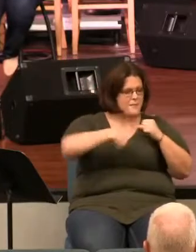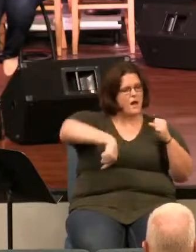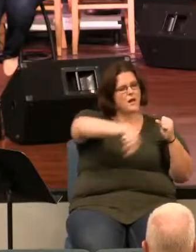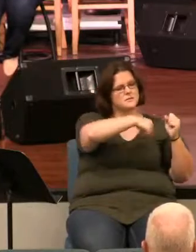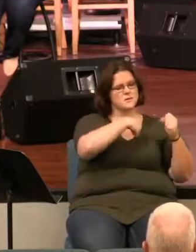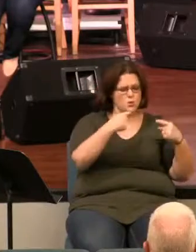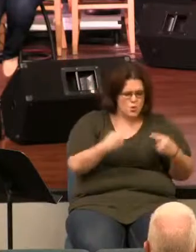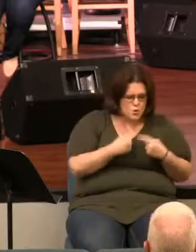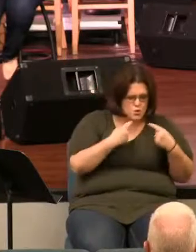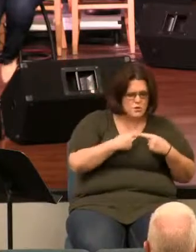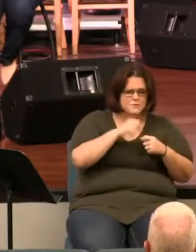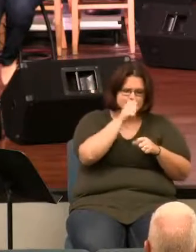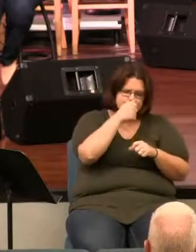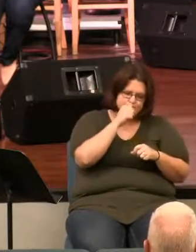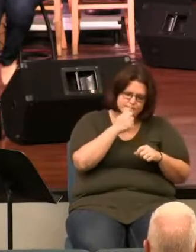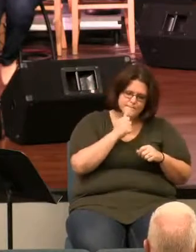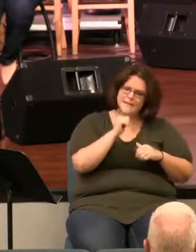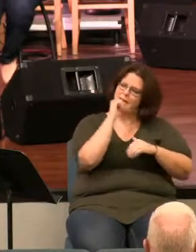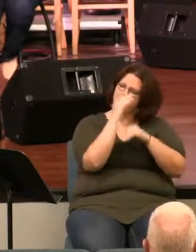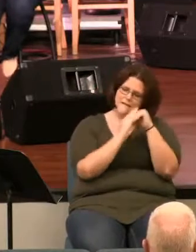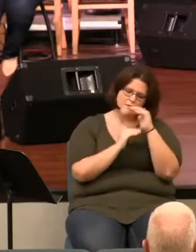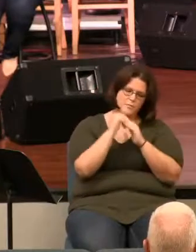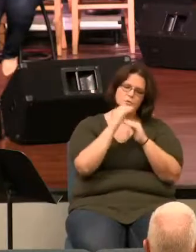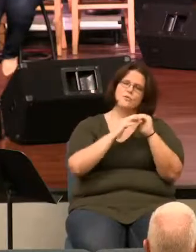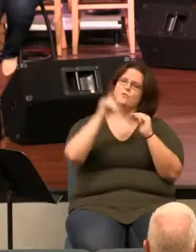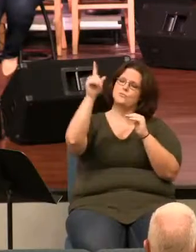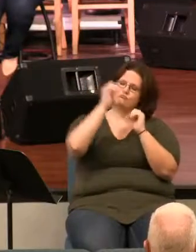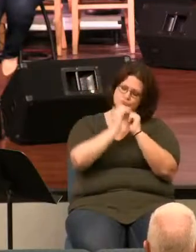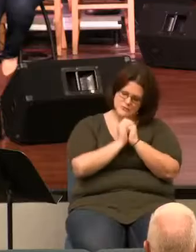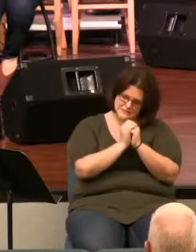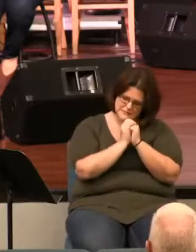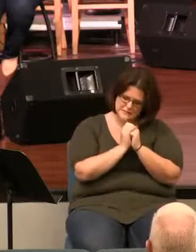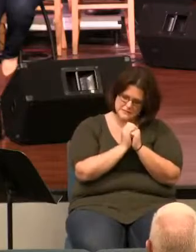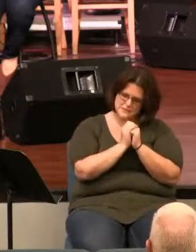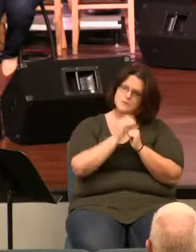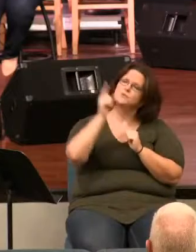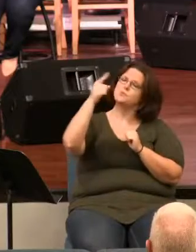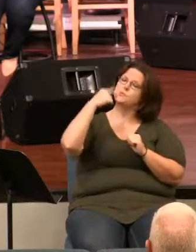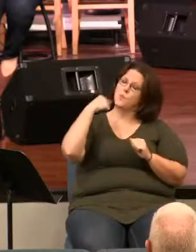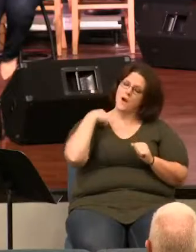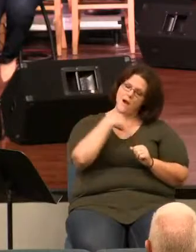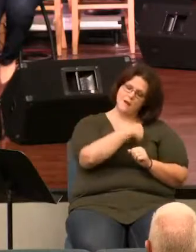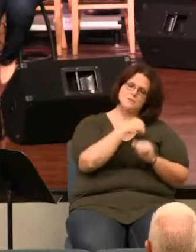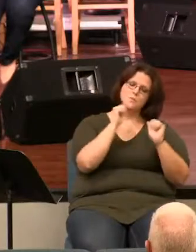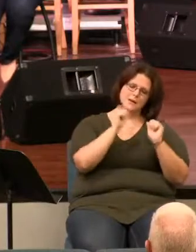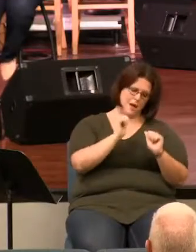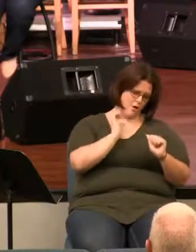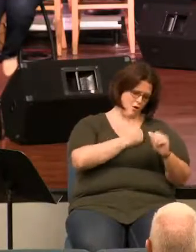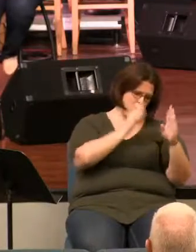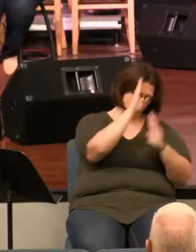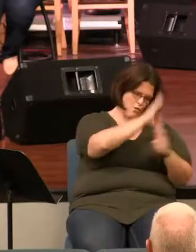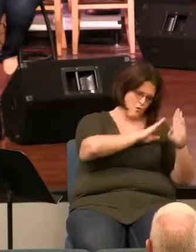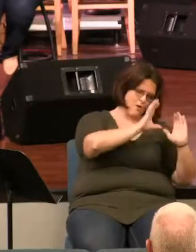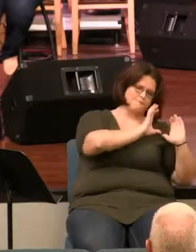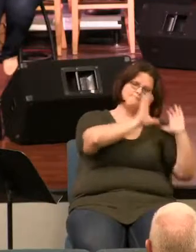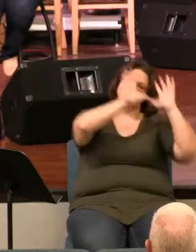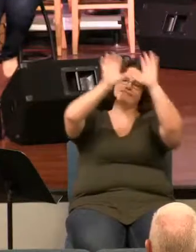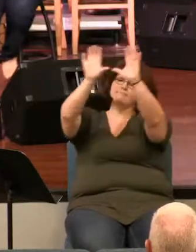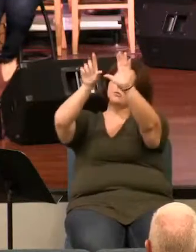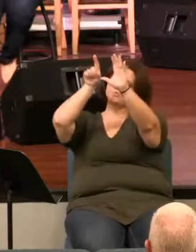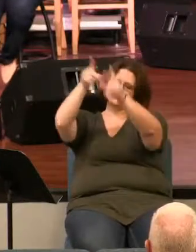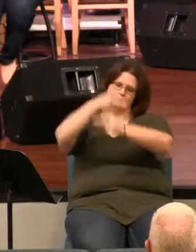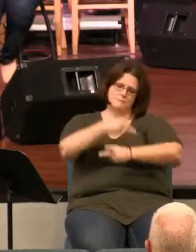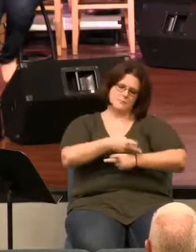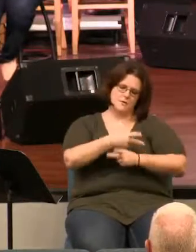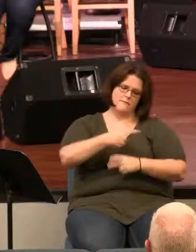our discomforts, about our needs. And you've told us that we can cast all of our care upon you because you care for us. So, Master, we